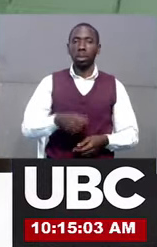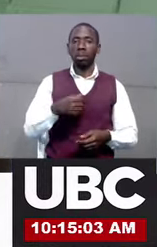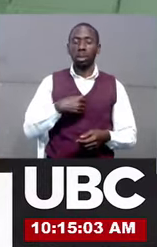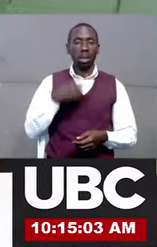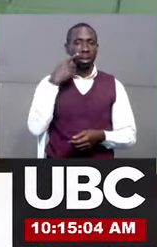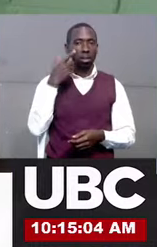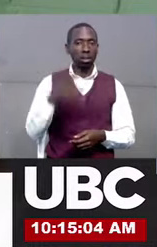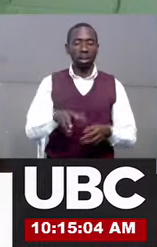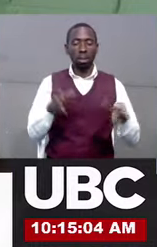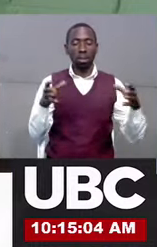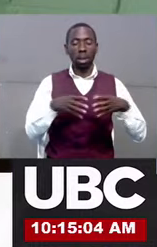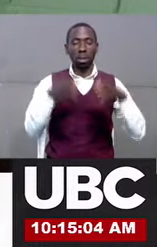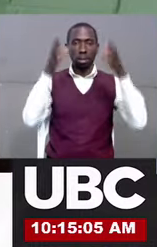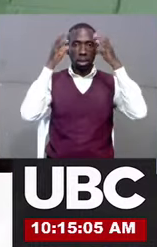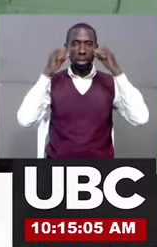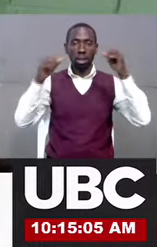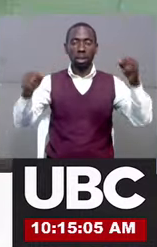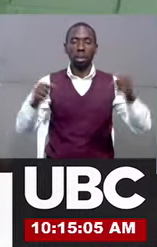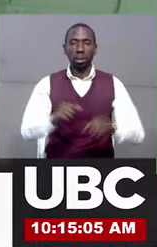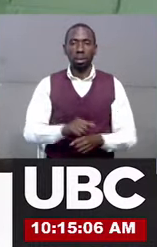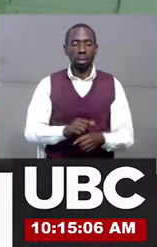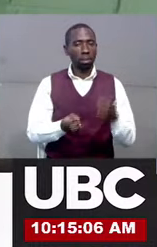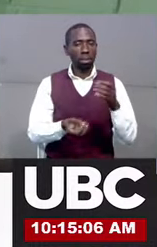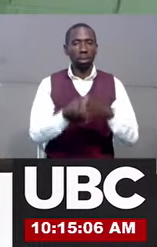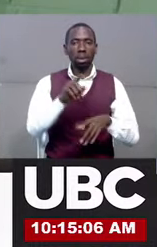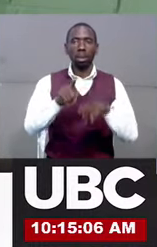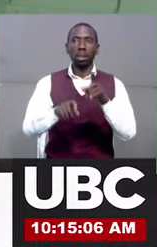president exams.